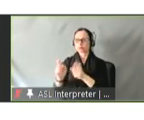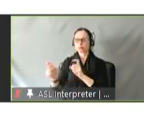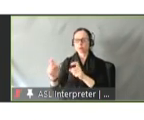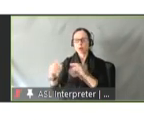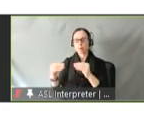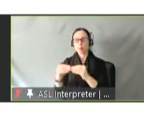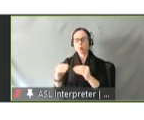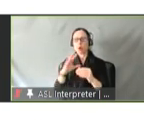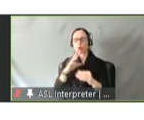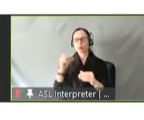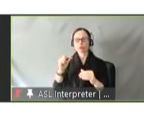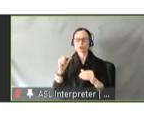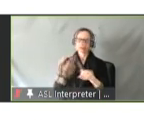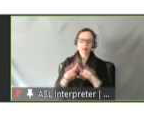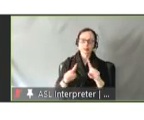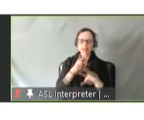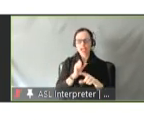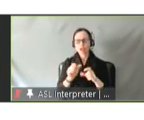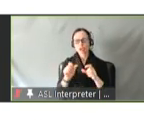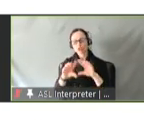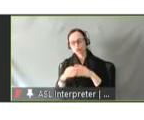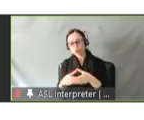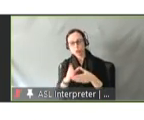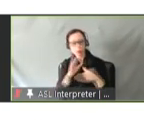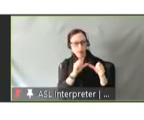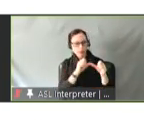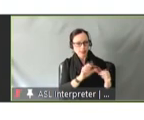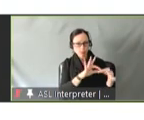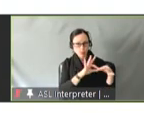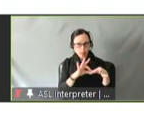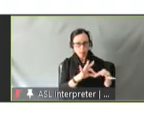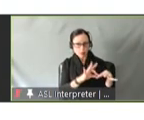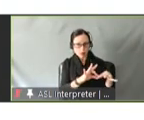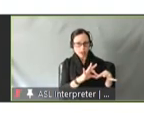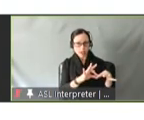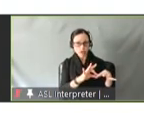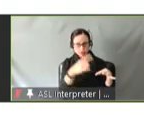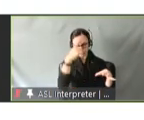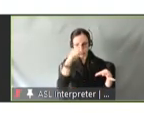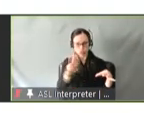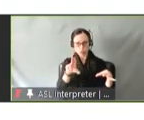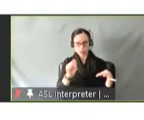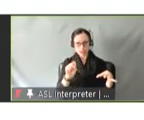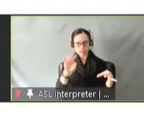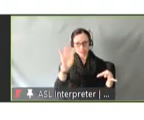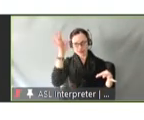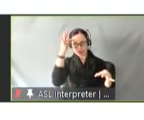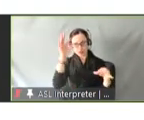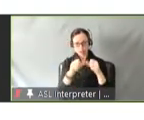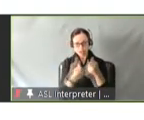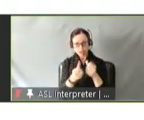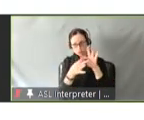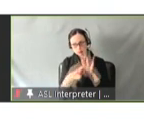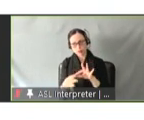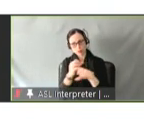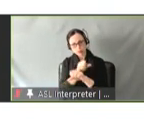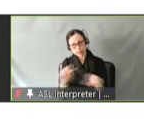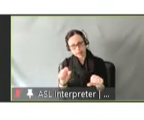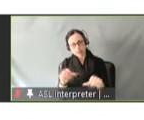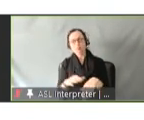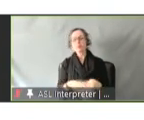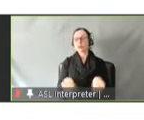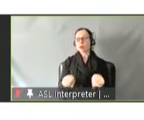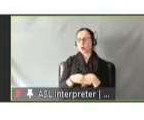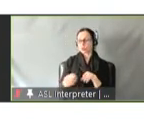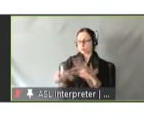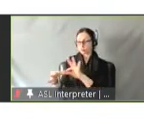and new vaccines. We're going to continue our collaboration across U.S. federal agencies regarding vaccine safety, as well as